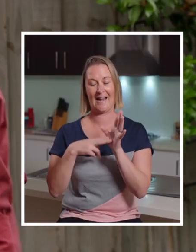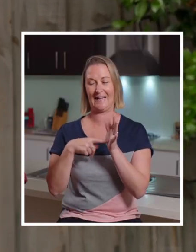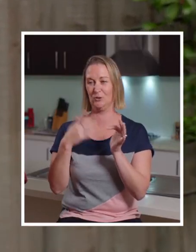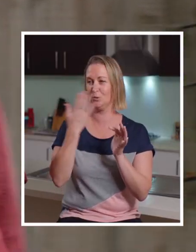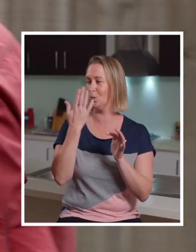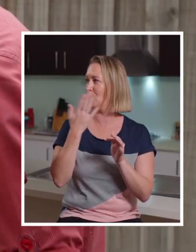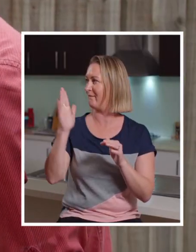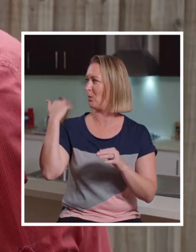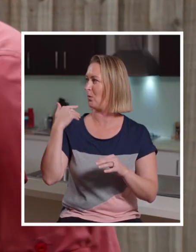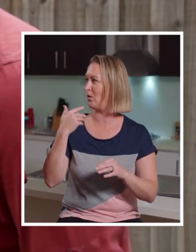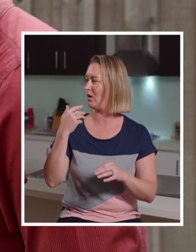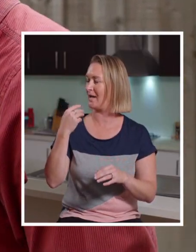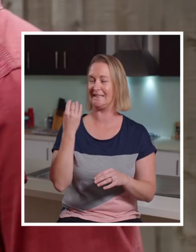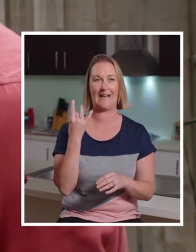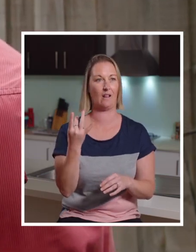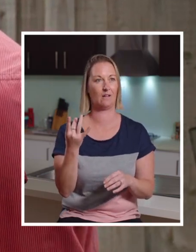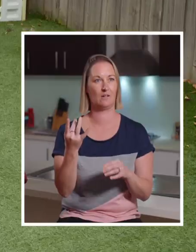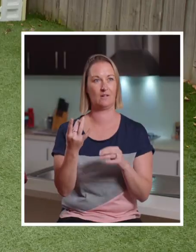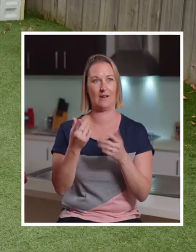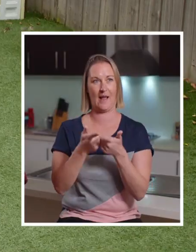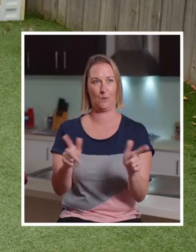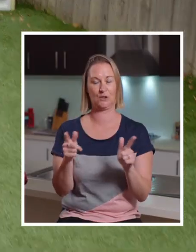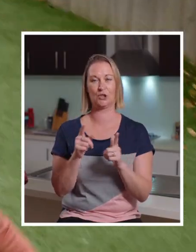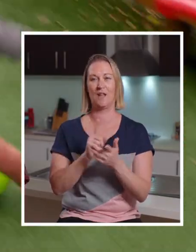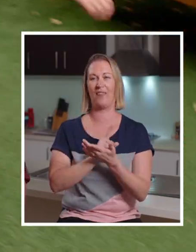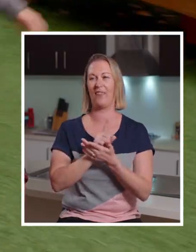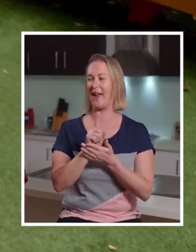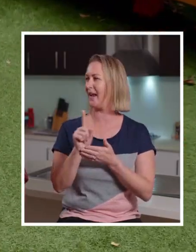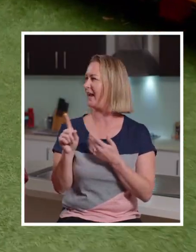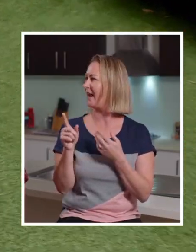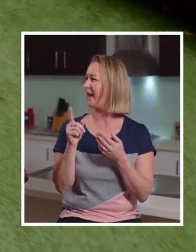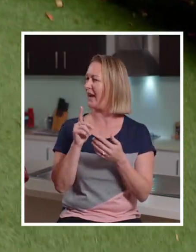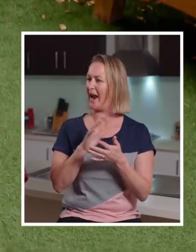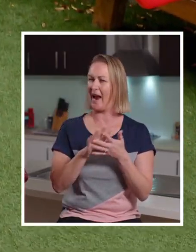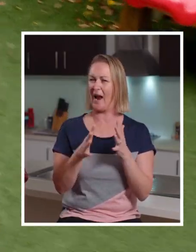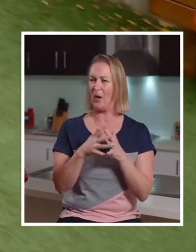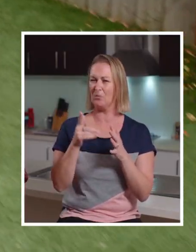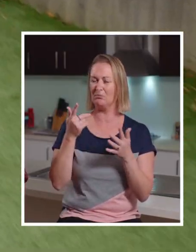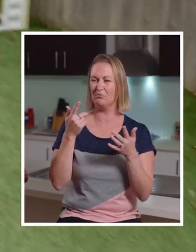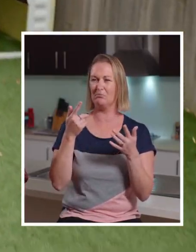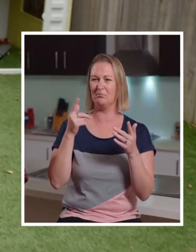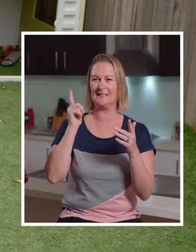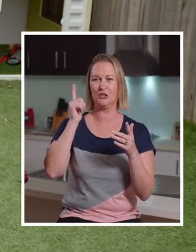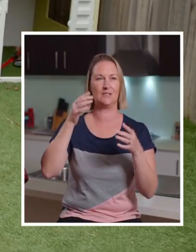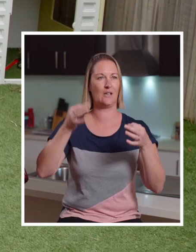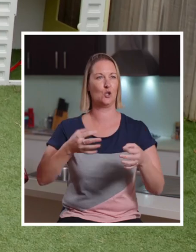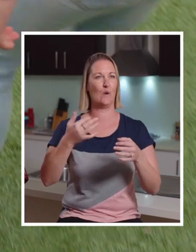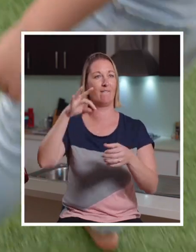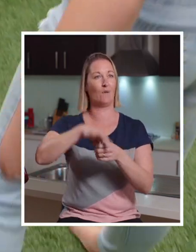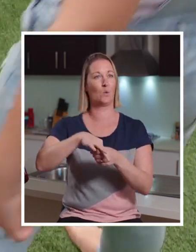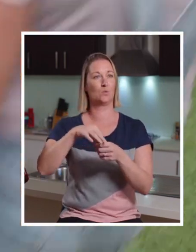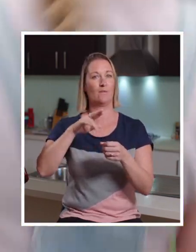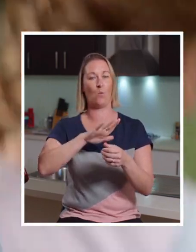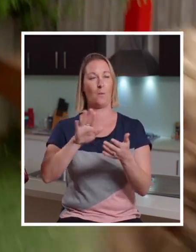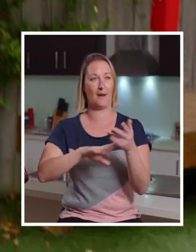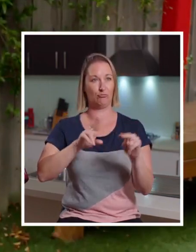Taylor and Nate's school previously had Italian being taught as a second language, but then the teachers